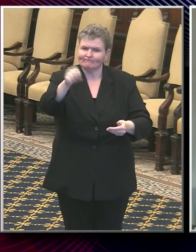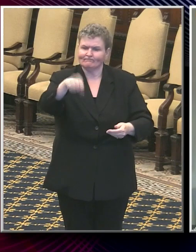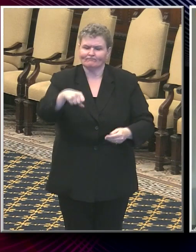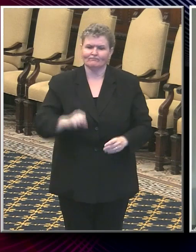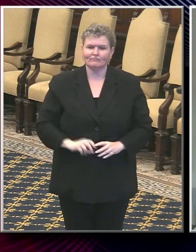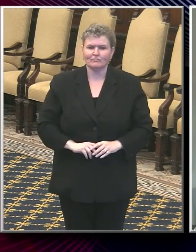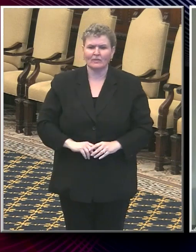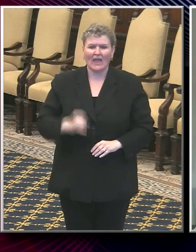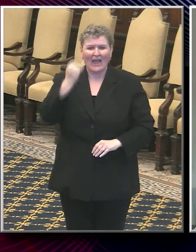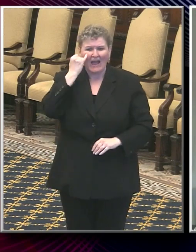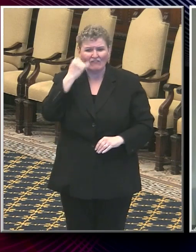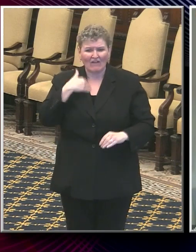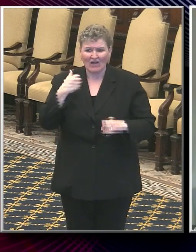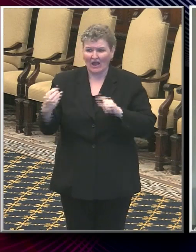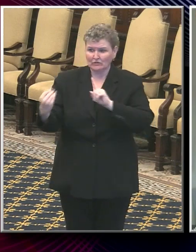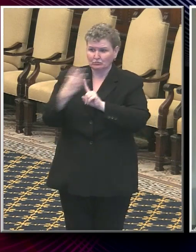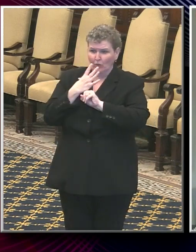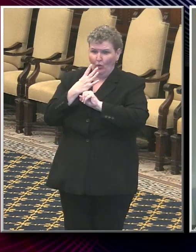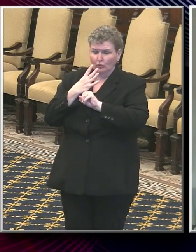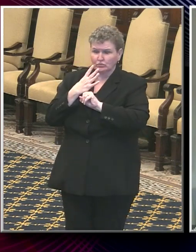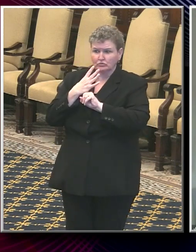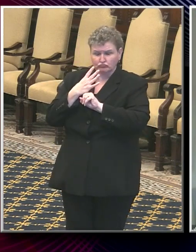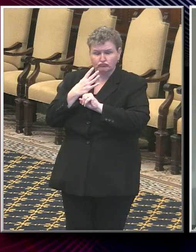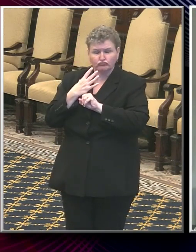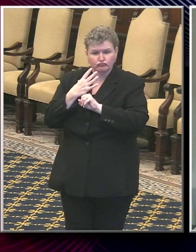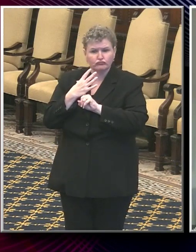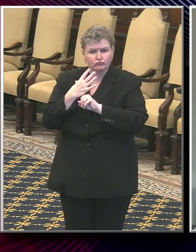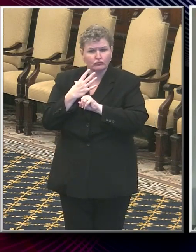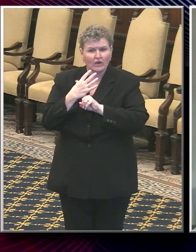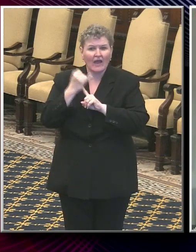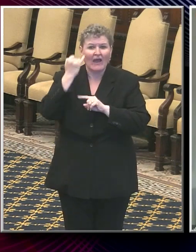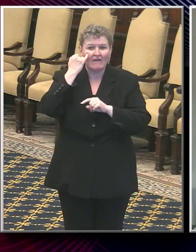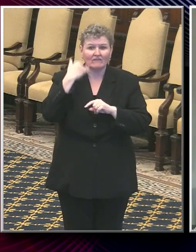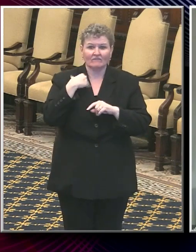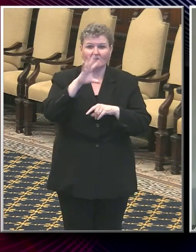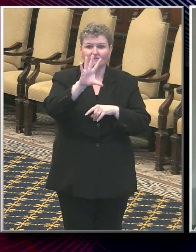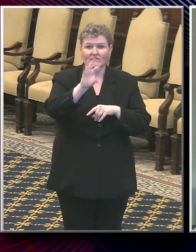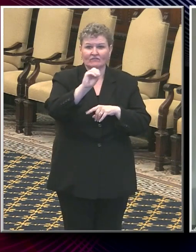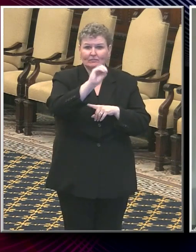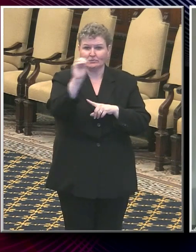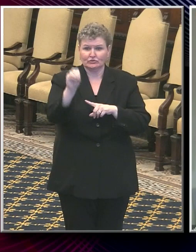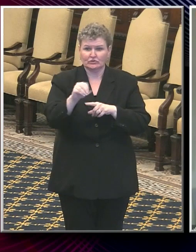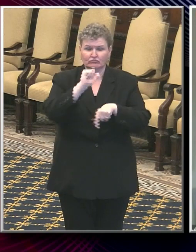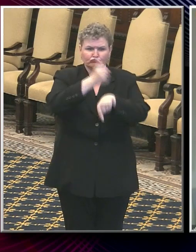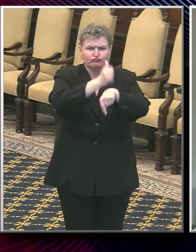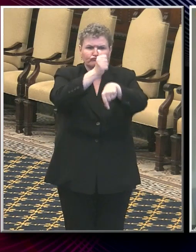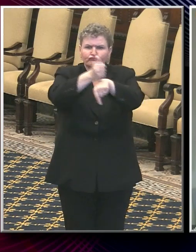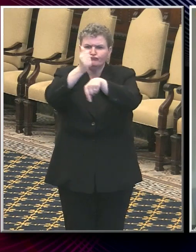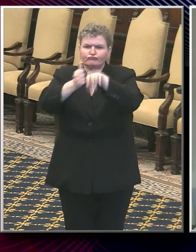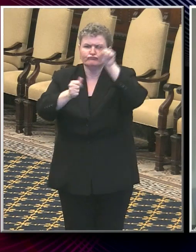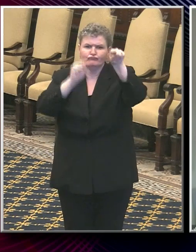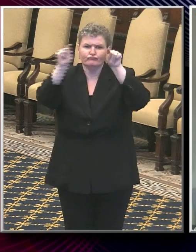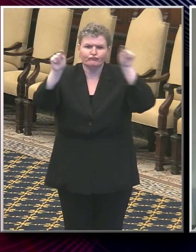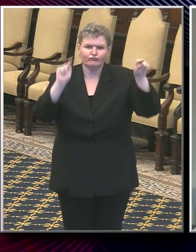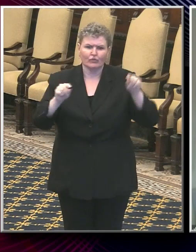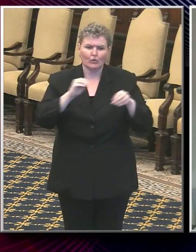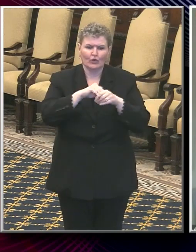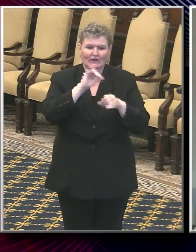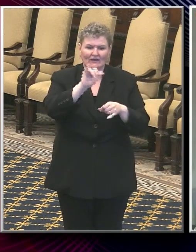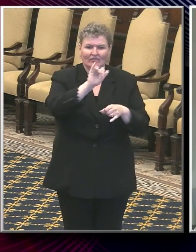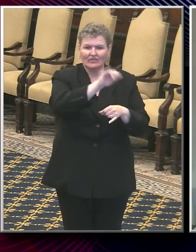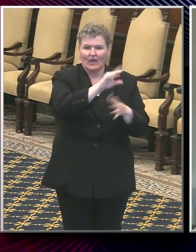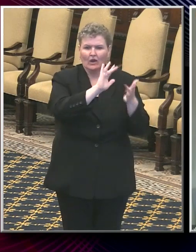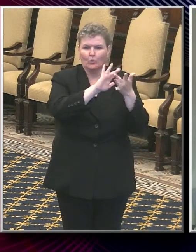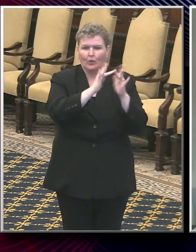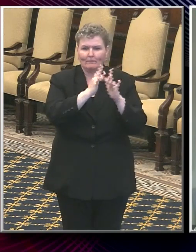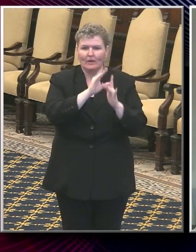exposure, you go to up to 50 sites across the city where you can get tested. Go to www.phila.gov/testing to see the map there,